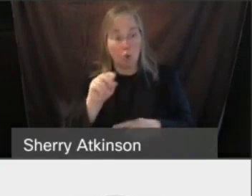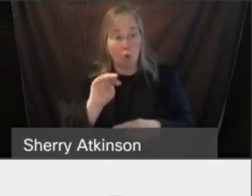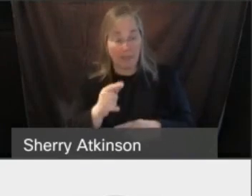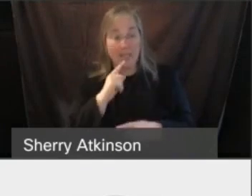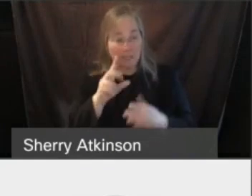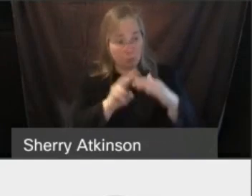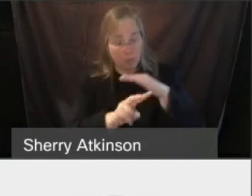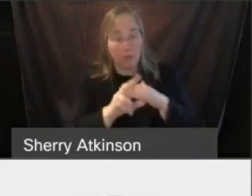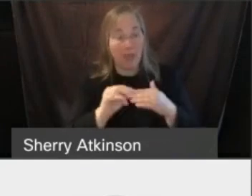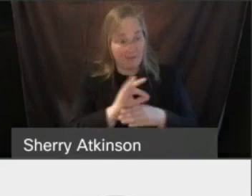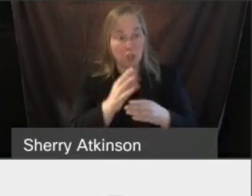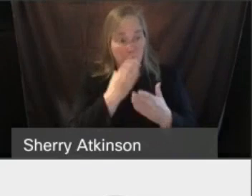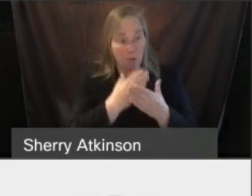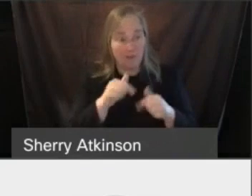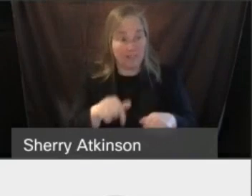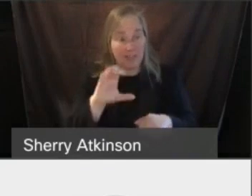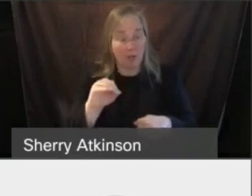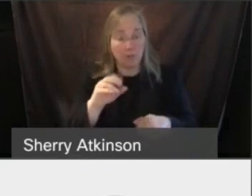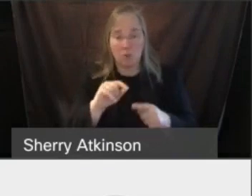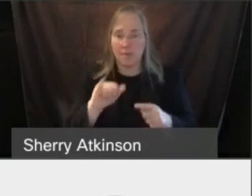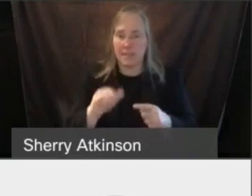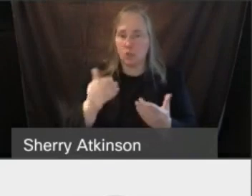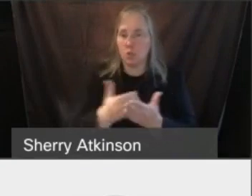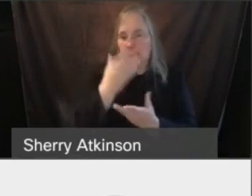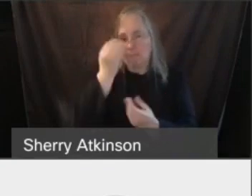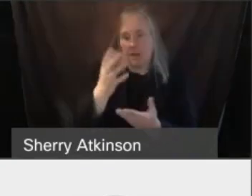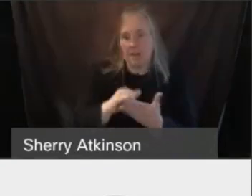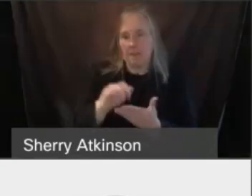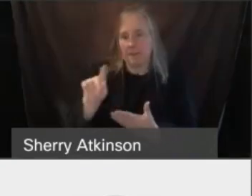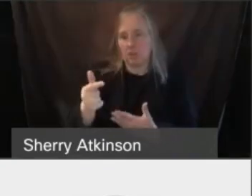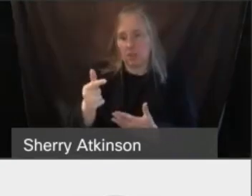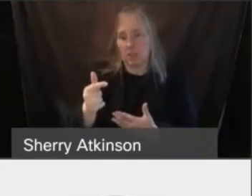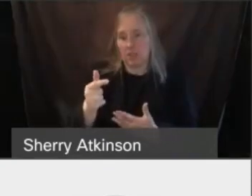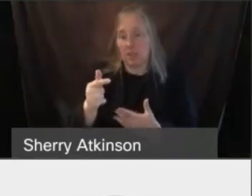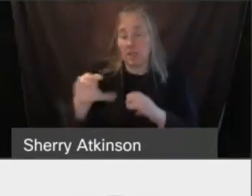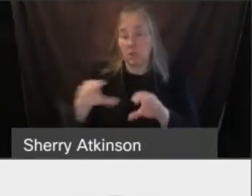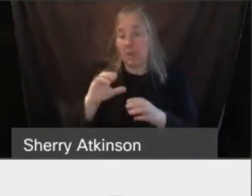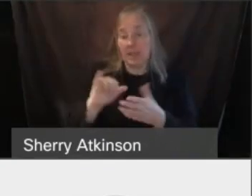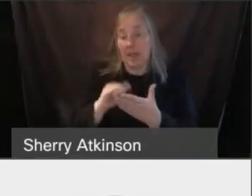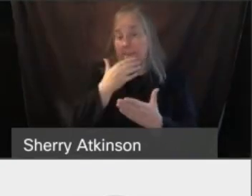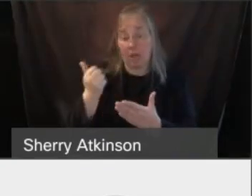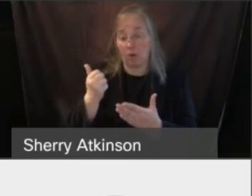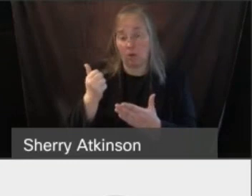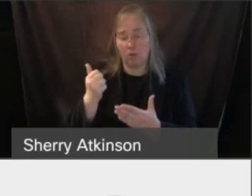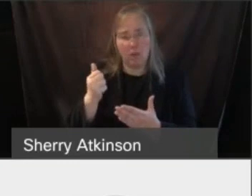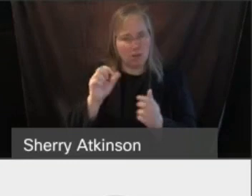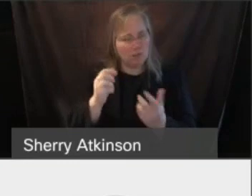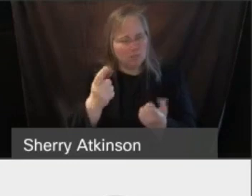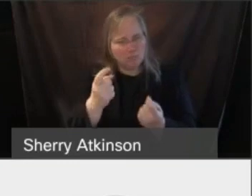functioning well in the county. So this is a new information that Prince George's is doing it better. Could I hear a little bit about